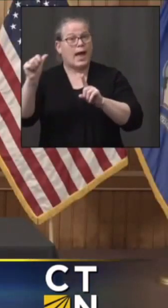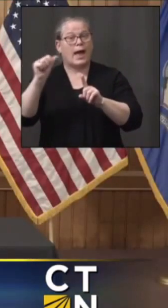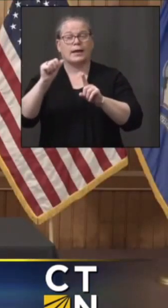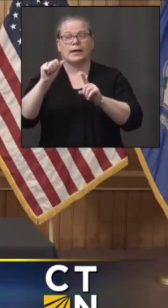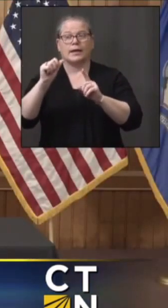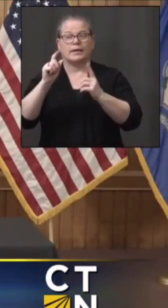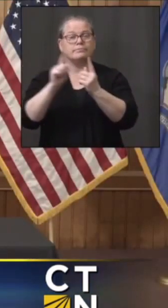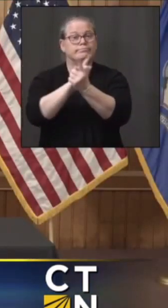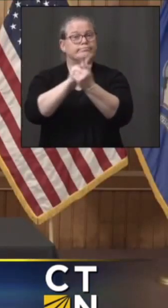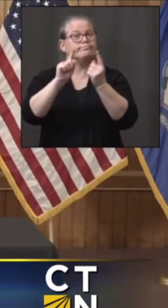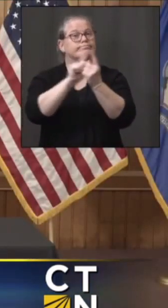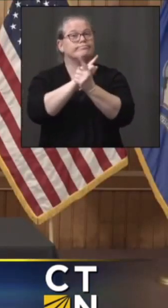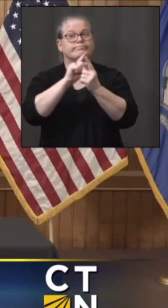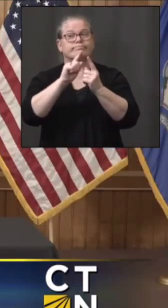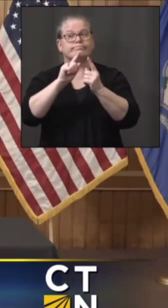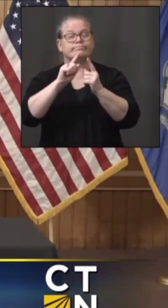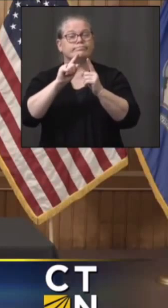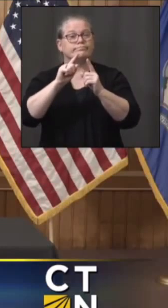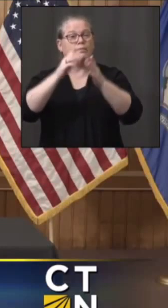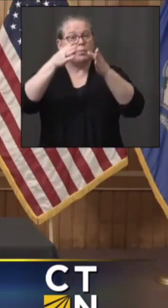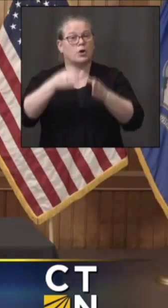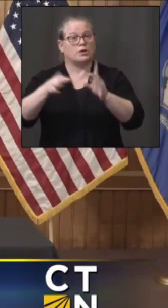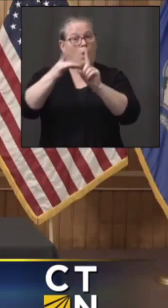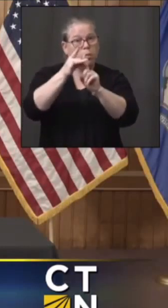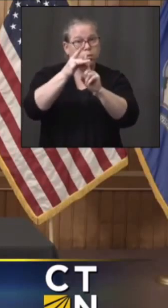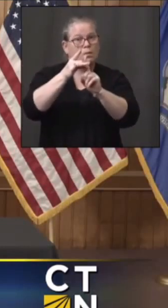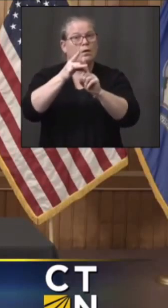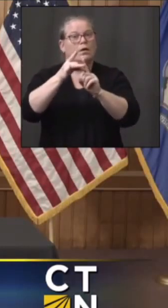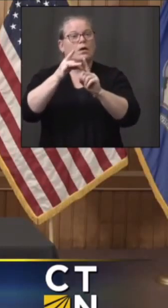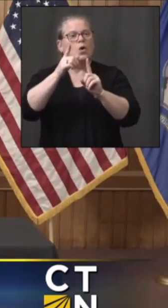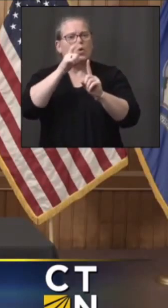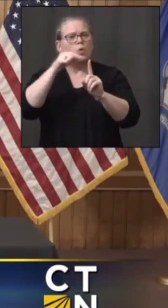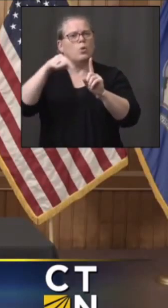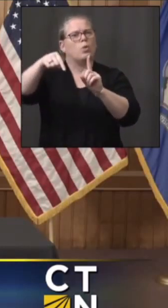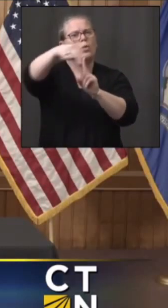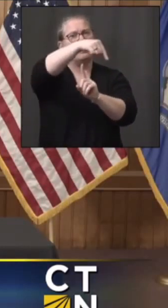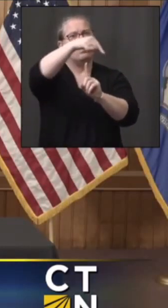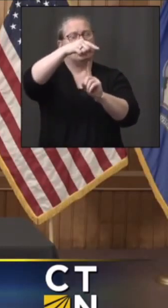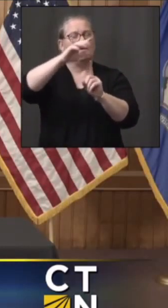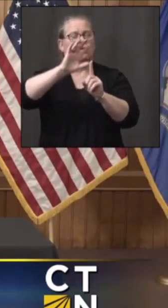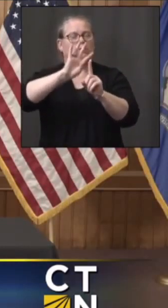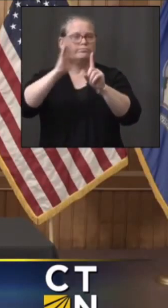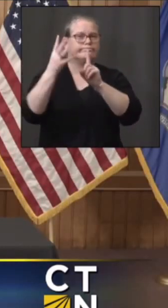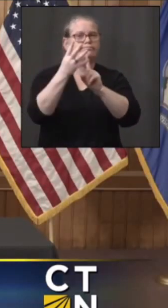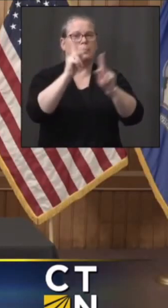school party in Avon, but has there been any contract tracing linking,